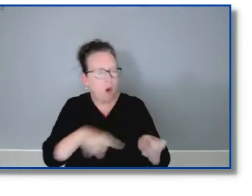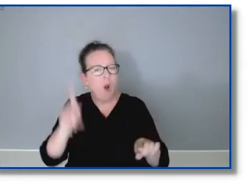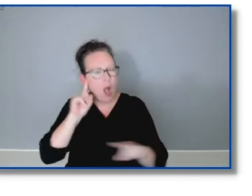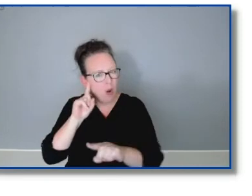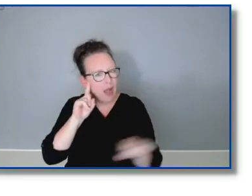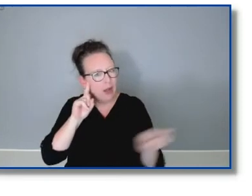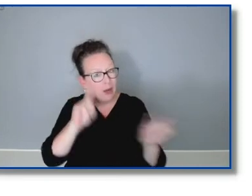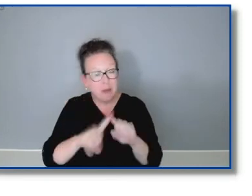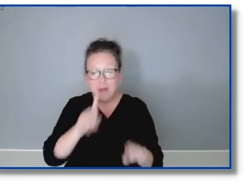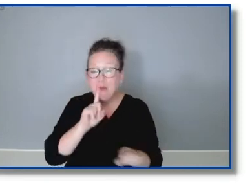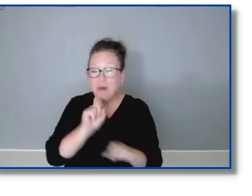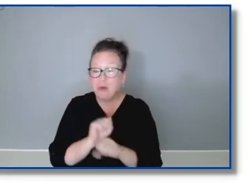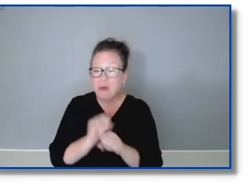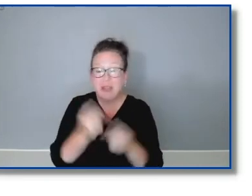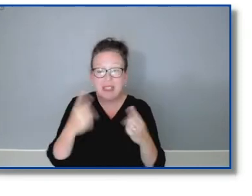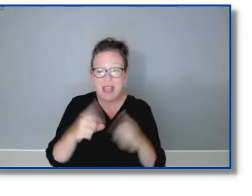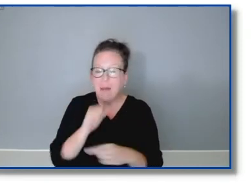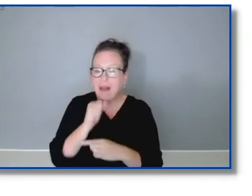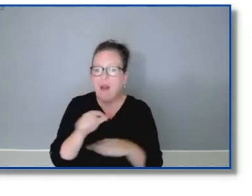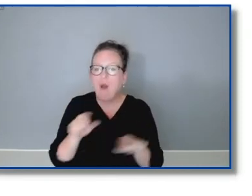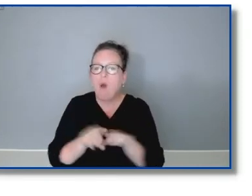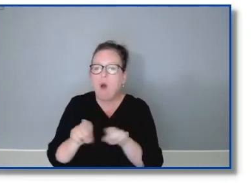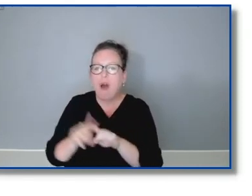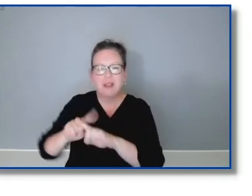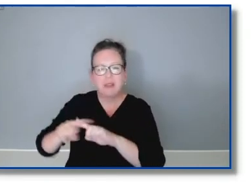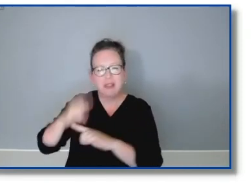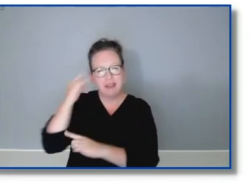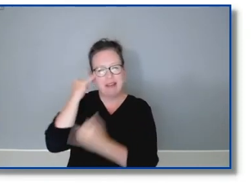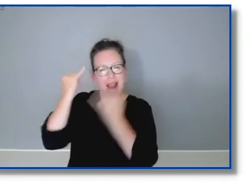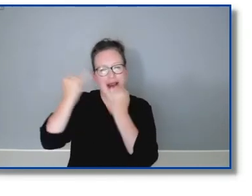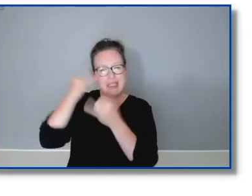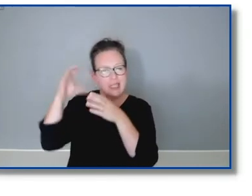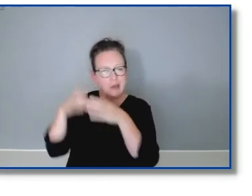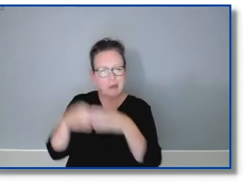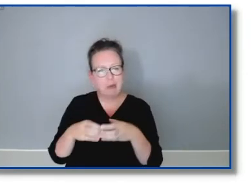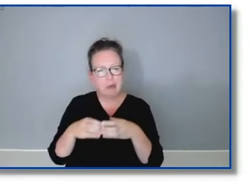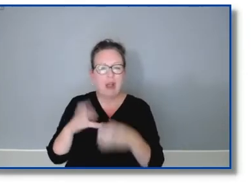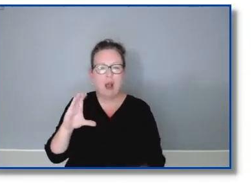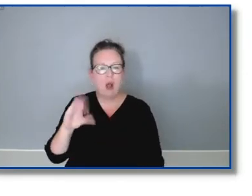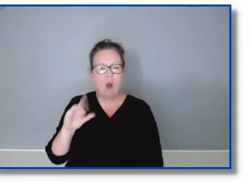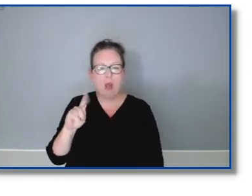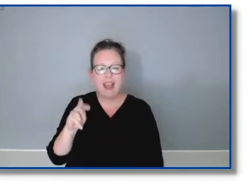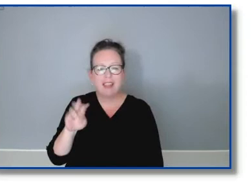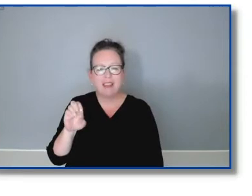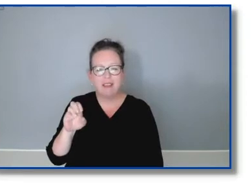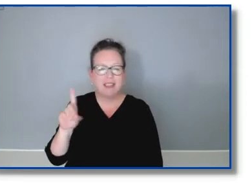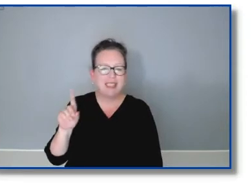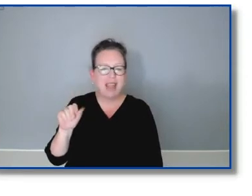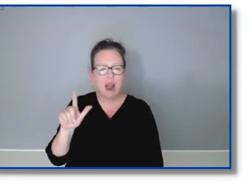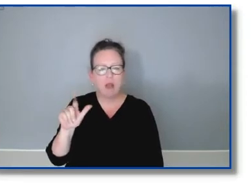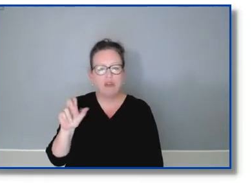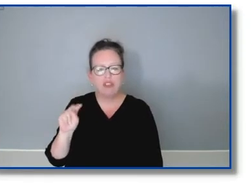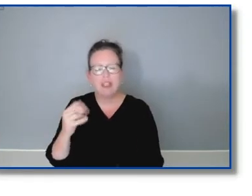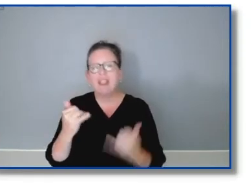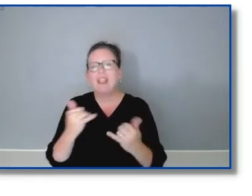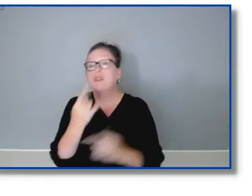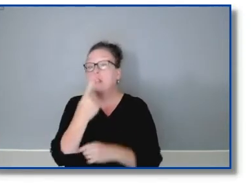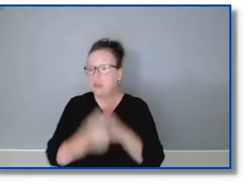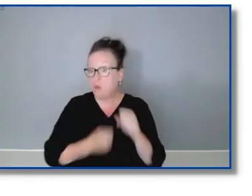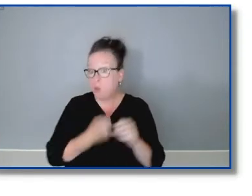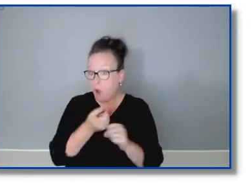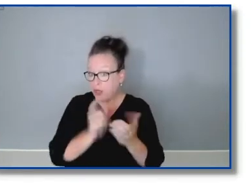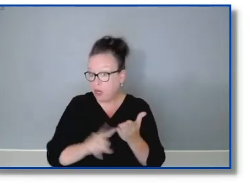collective delusions and so on. So I catalog them. It's like each of these works is based on 1 year of research, very often collaborating with